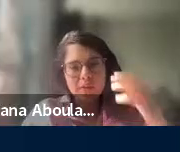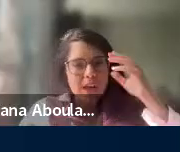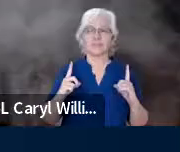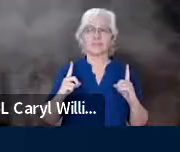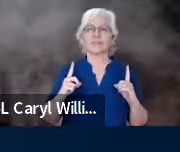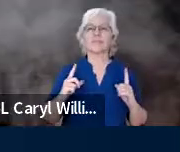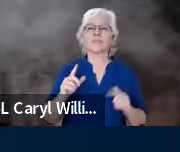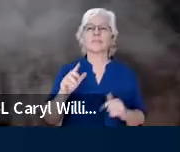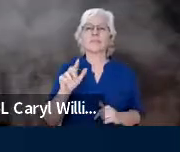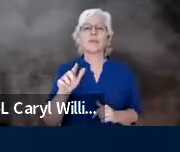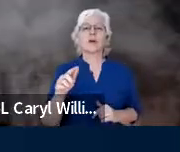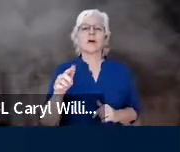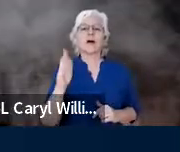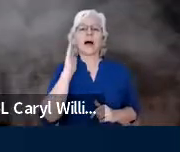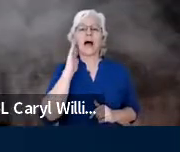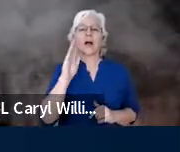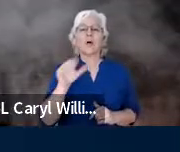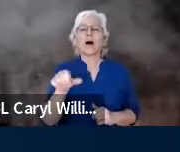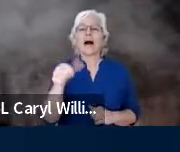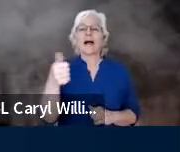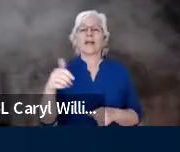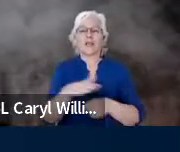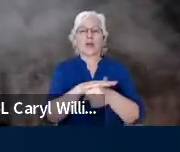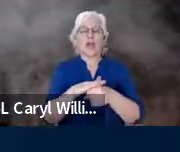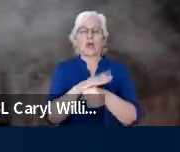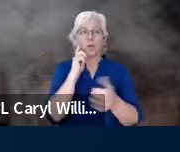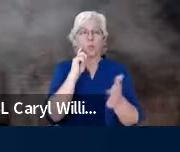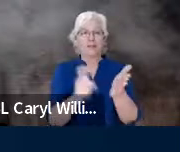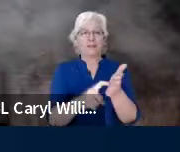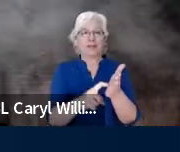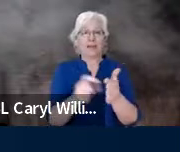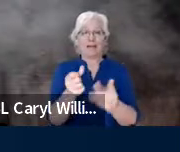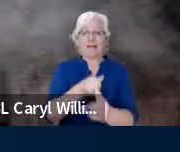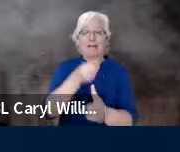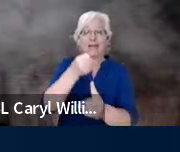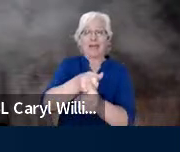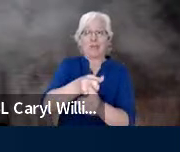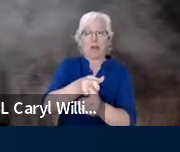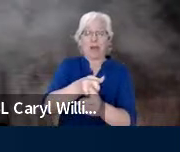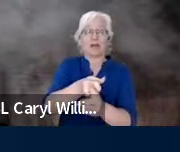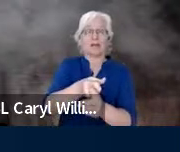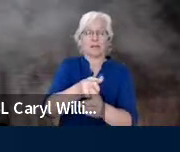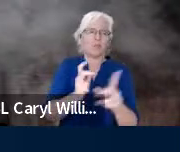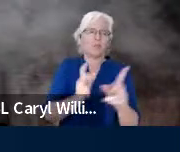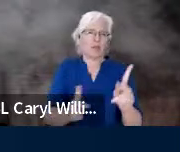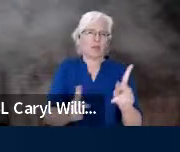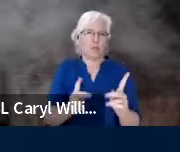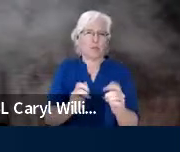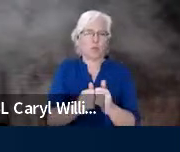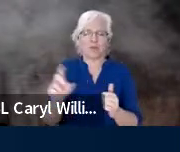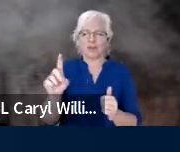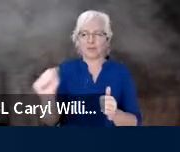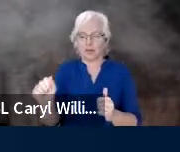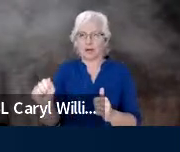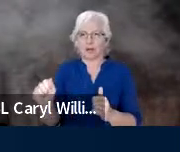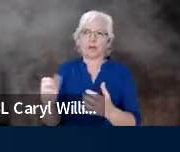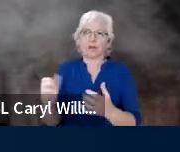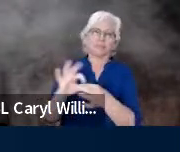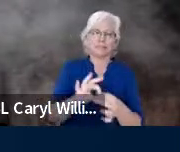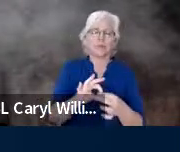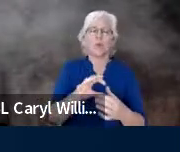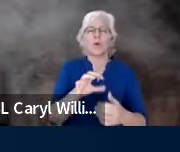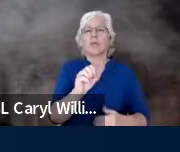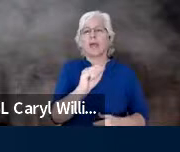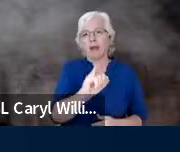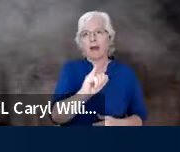another one of the areas where we are seeing, impacts on people with disabilities with AI and with algorithmic systems right now is